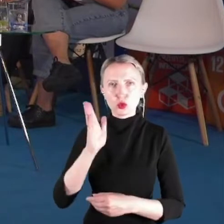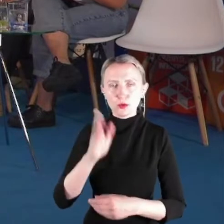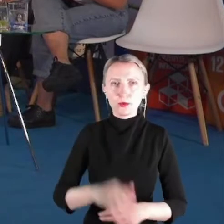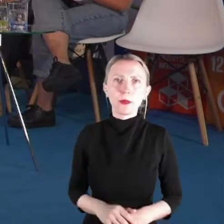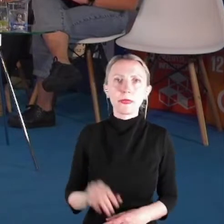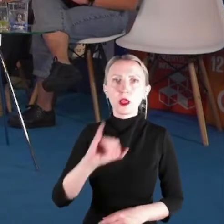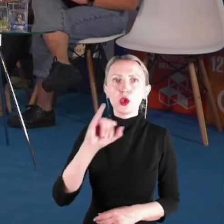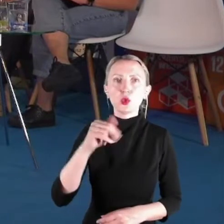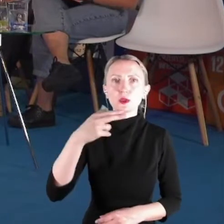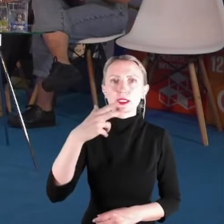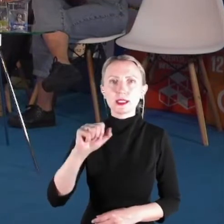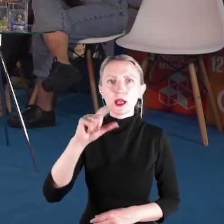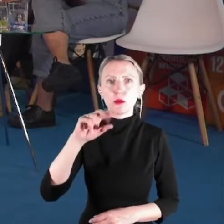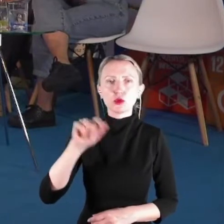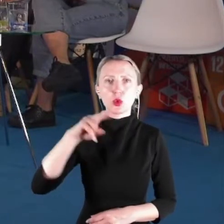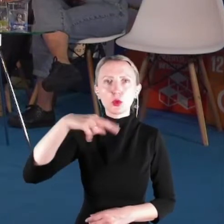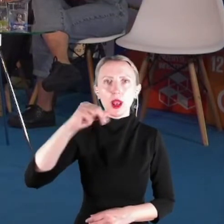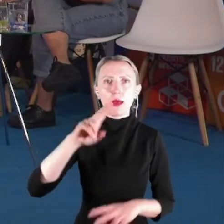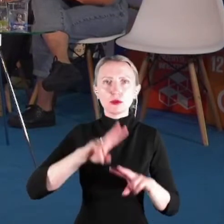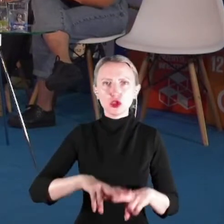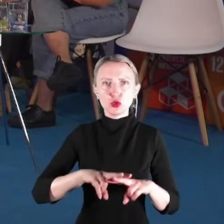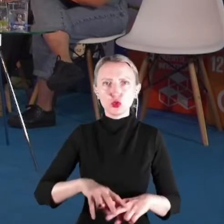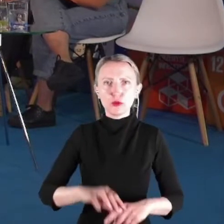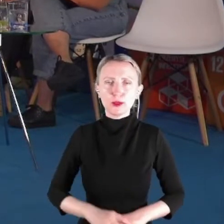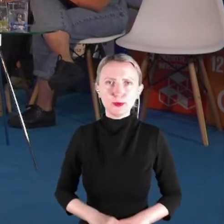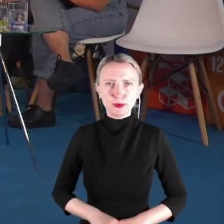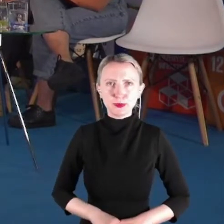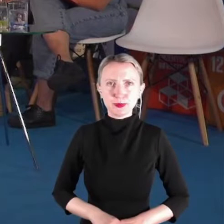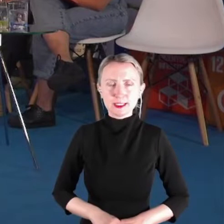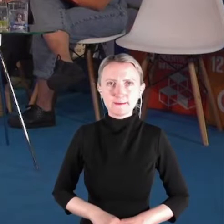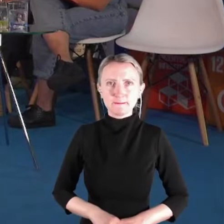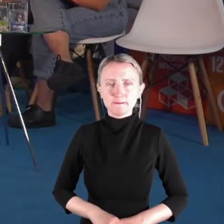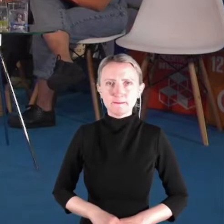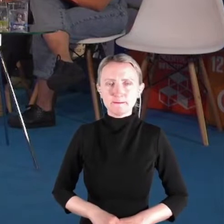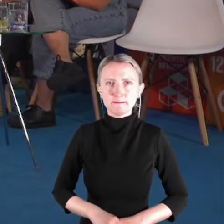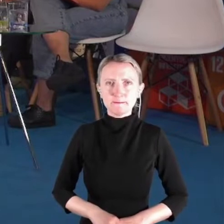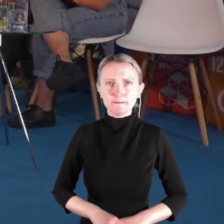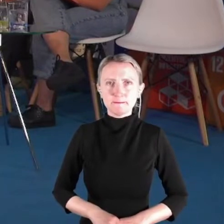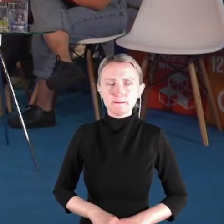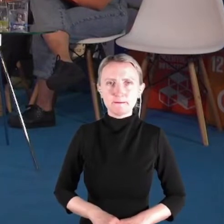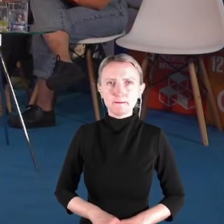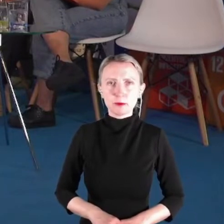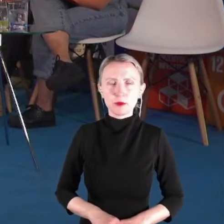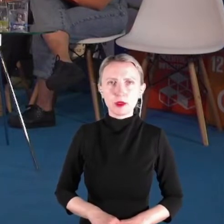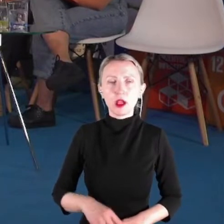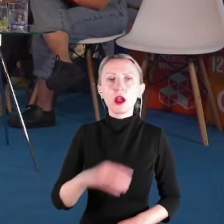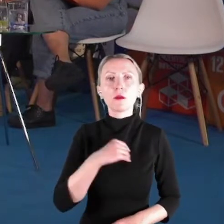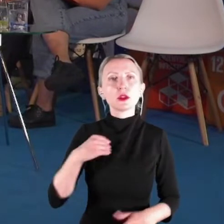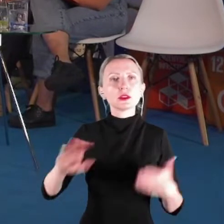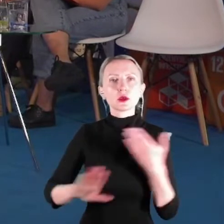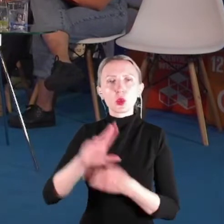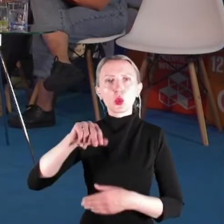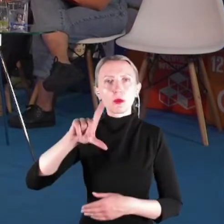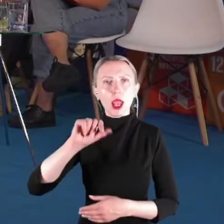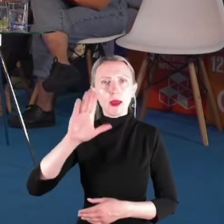Lab Rzeszów will share the second Polish practice about urban labs. And the last presenter will be Juan Carlos